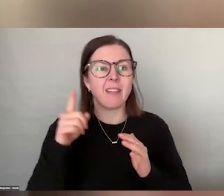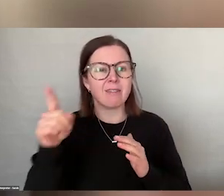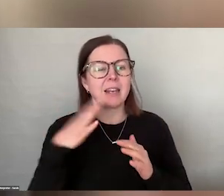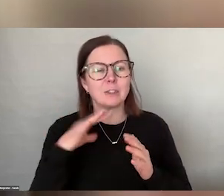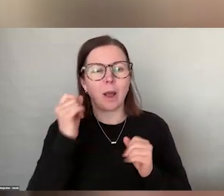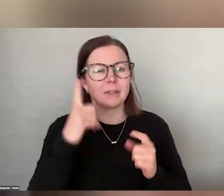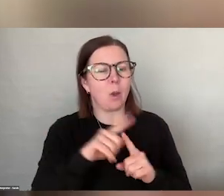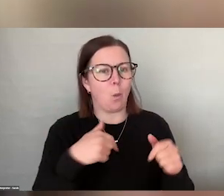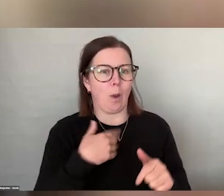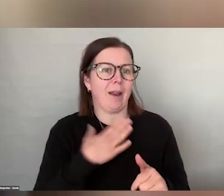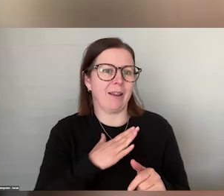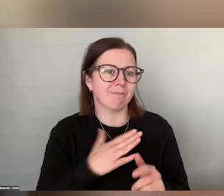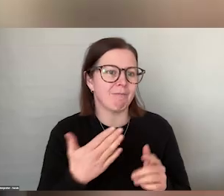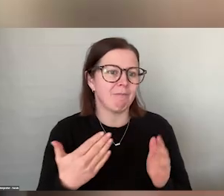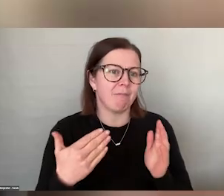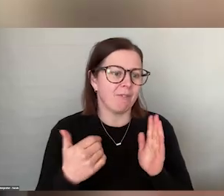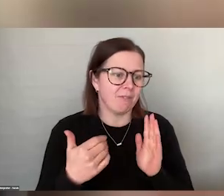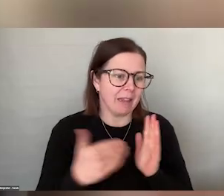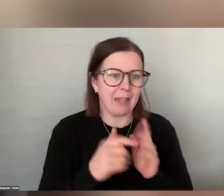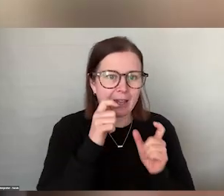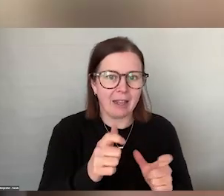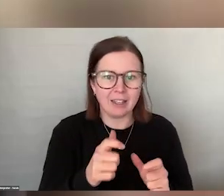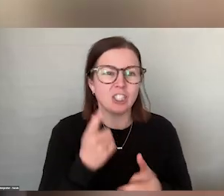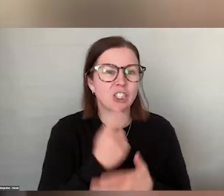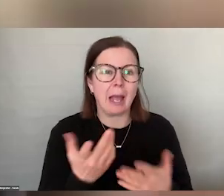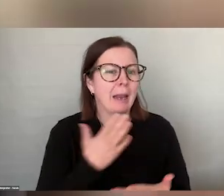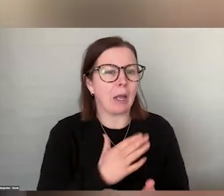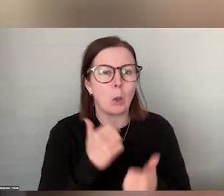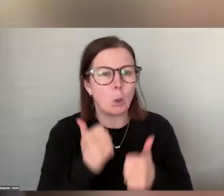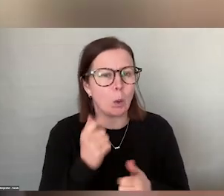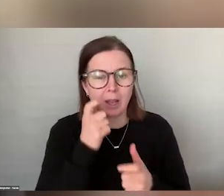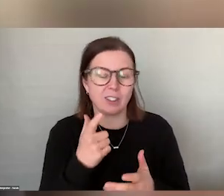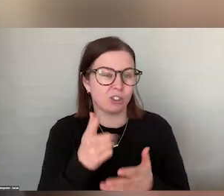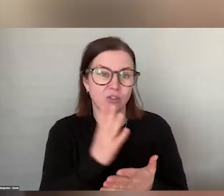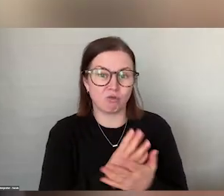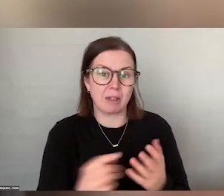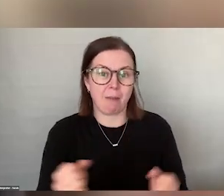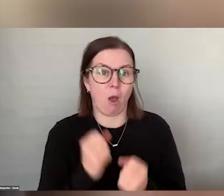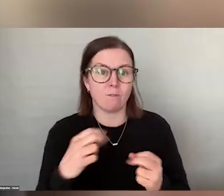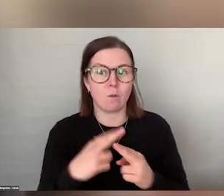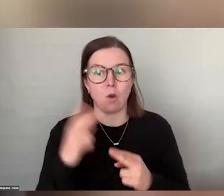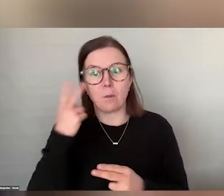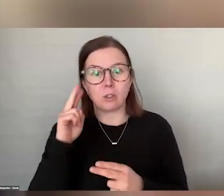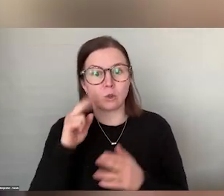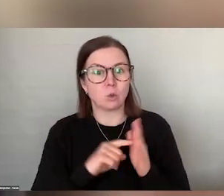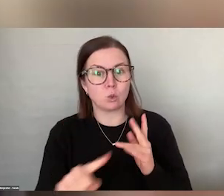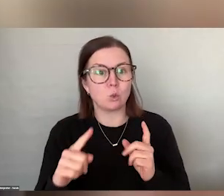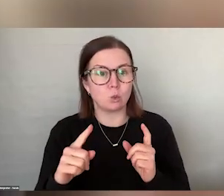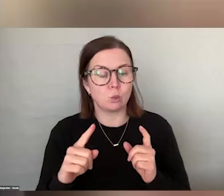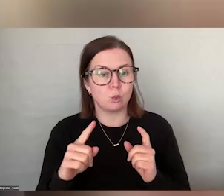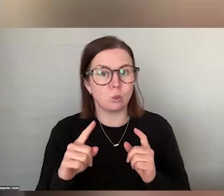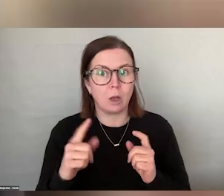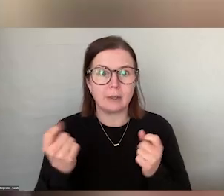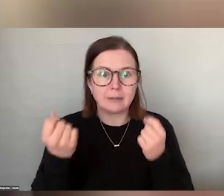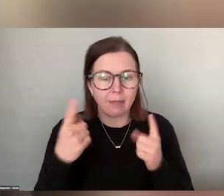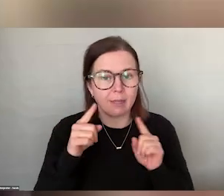care who's regulating it. They just need good care, and that's incredibly powerful for politicians and senior